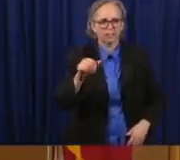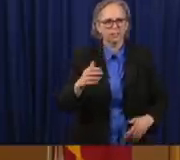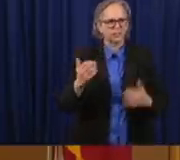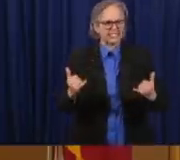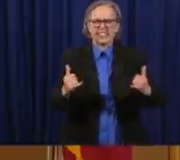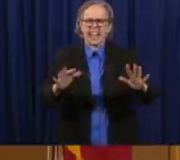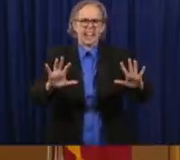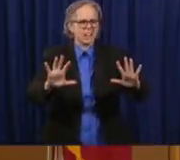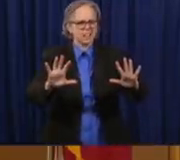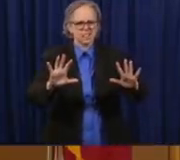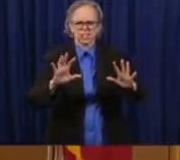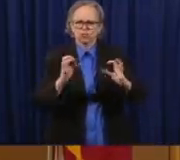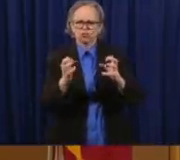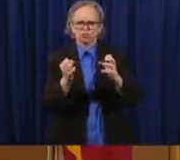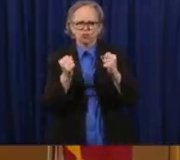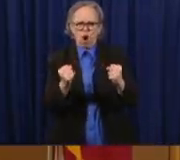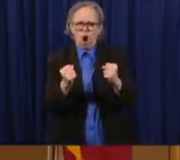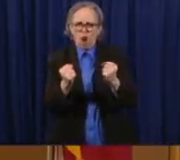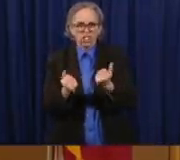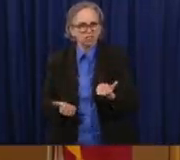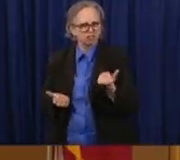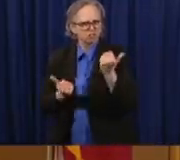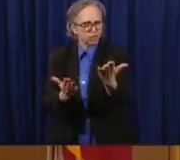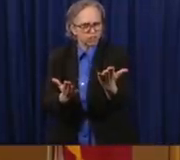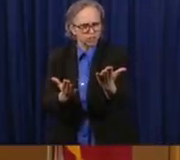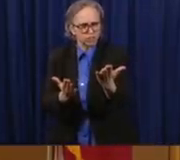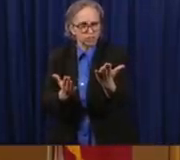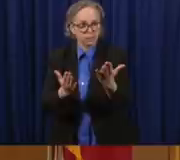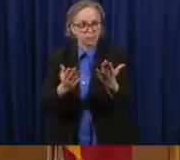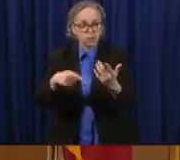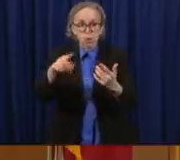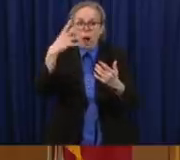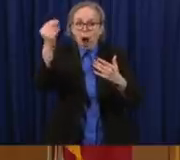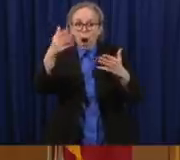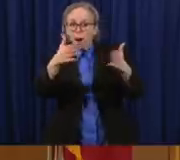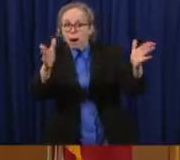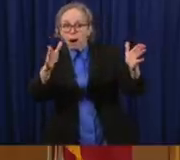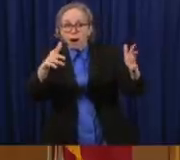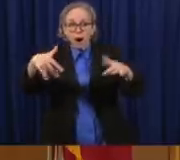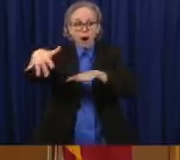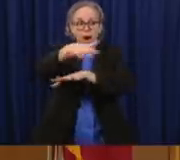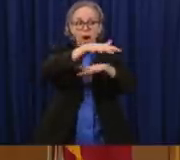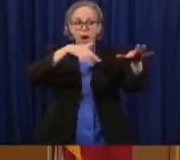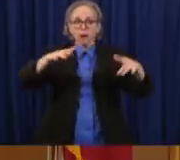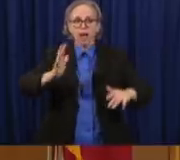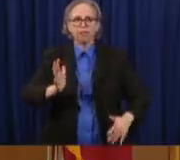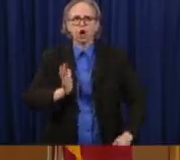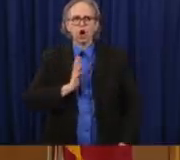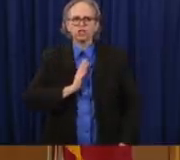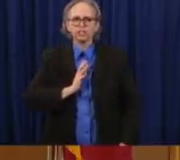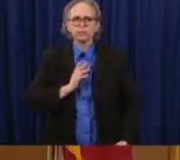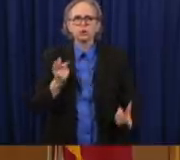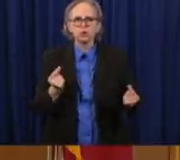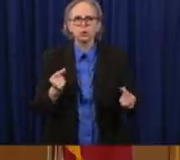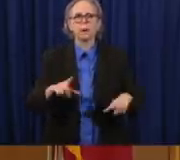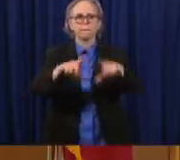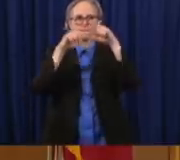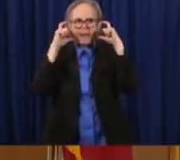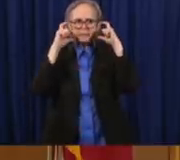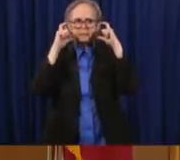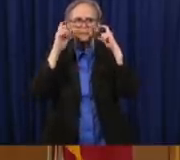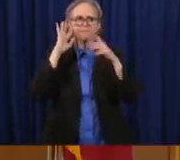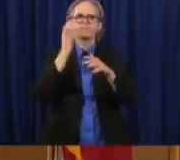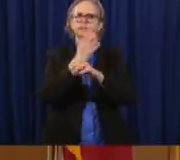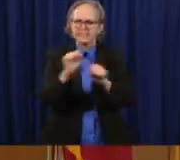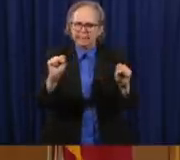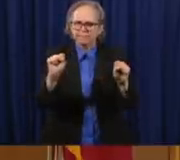public, it's the courteous thing to do, it's the safe thing to do to wear a mask. And as Dr. Acton has